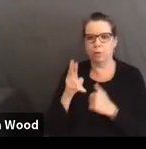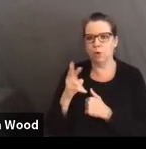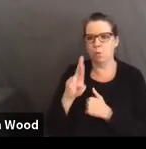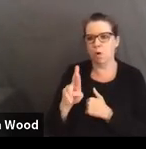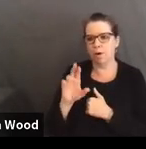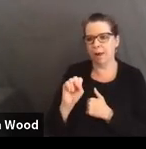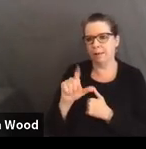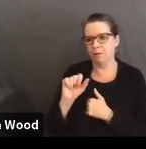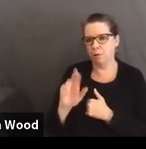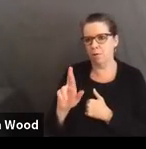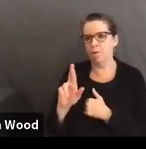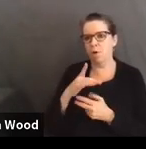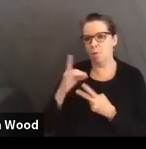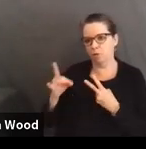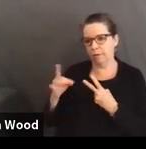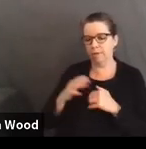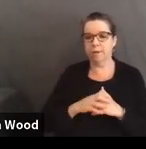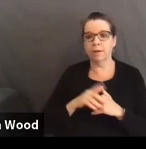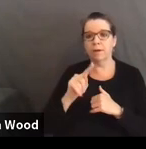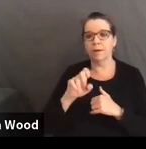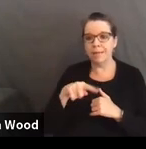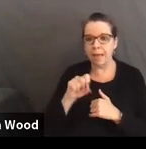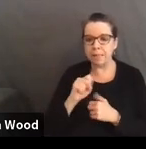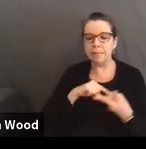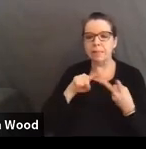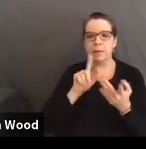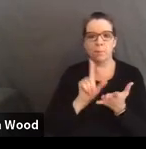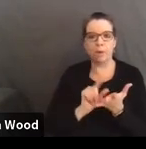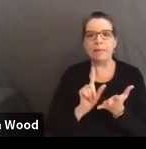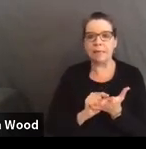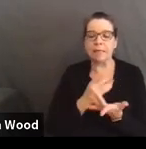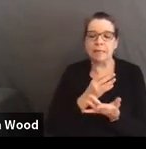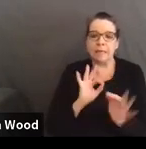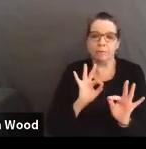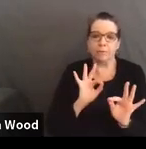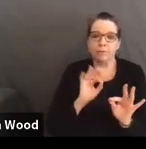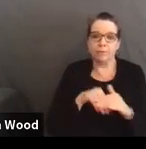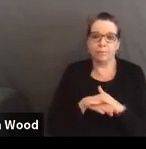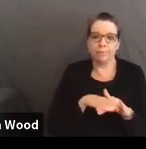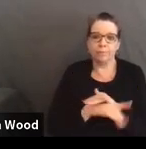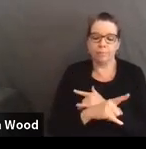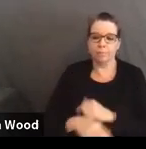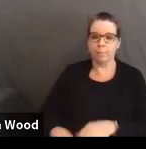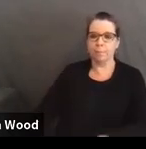SLAR options. So text, printing, everything else is freely available.